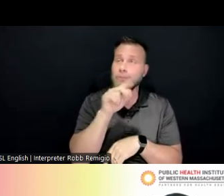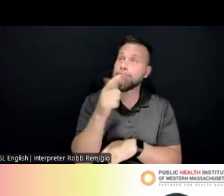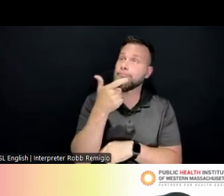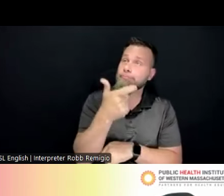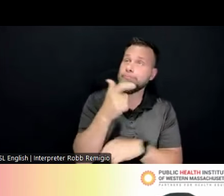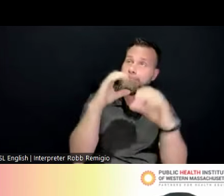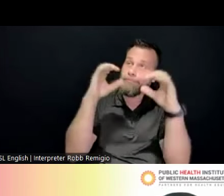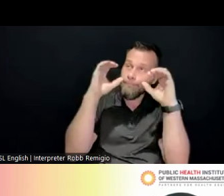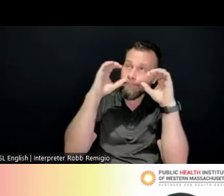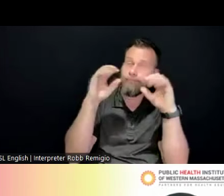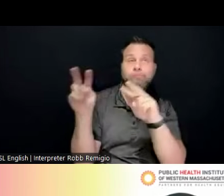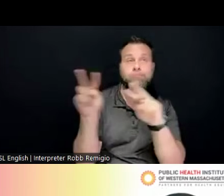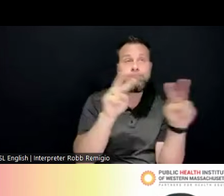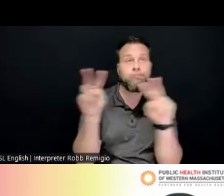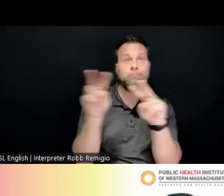fest.